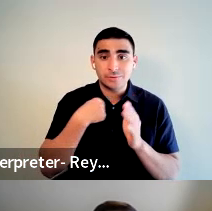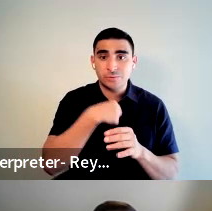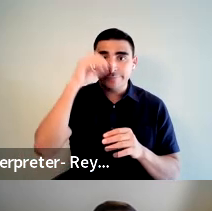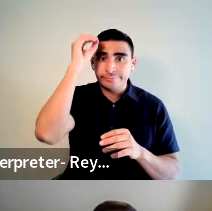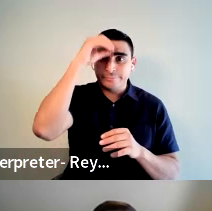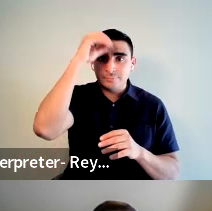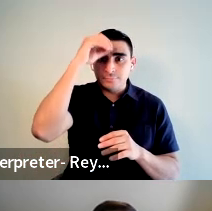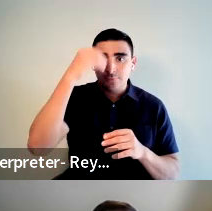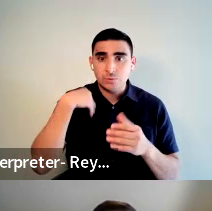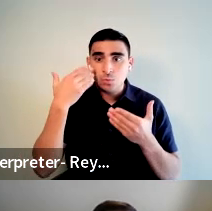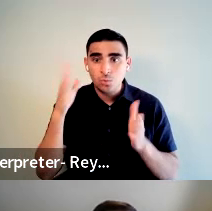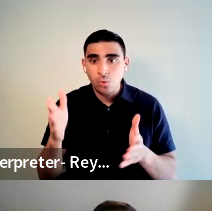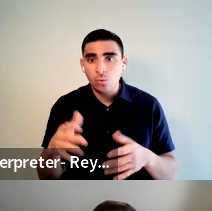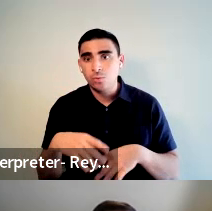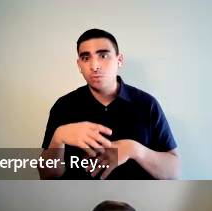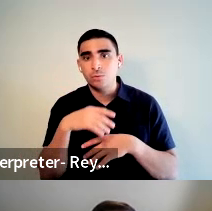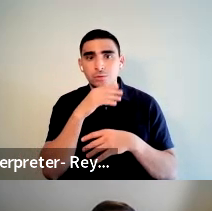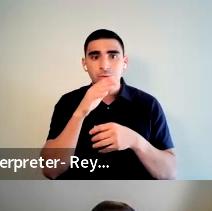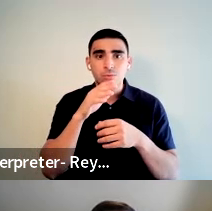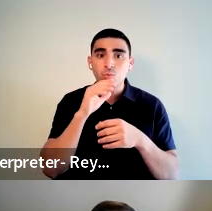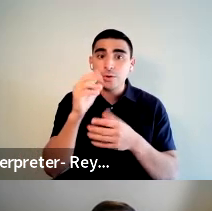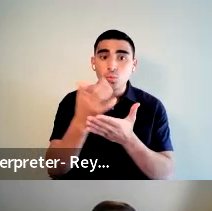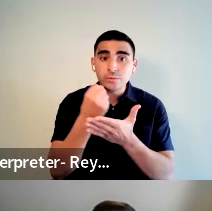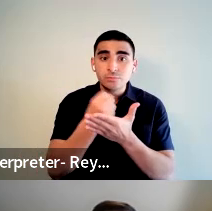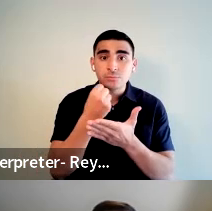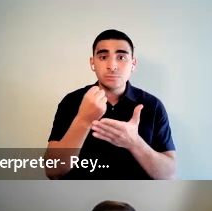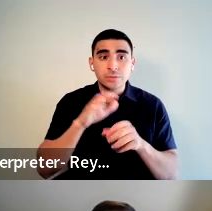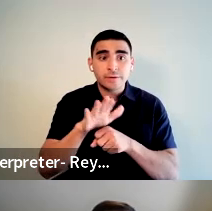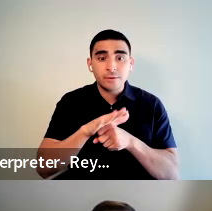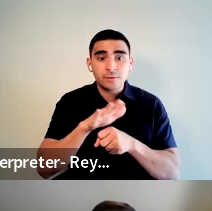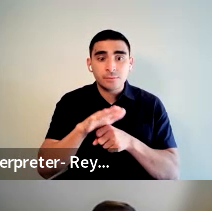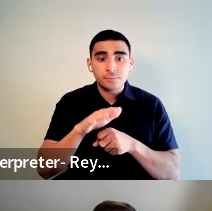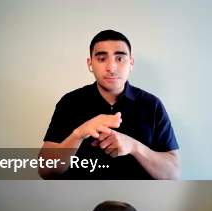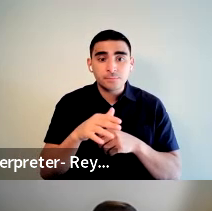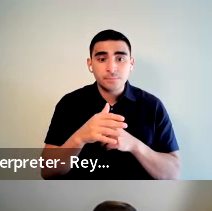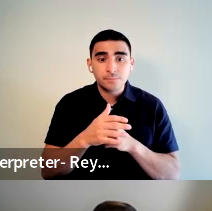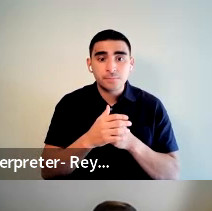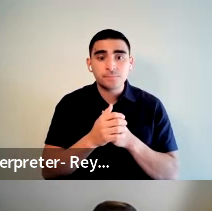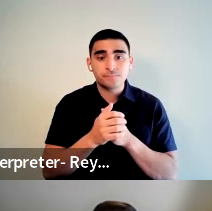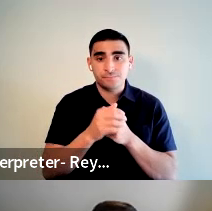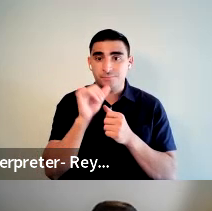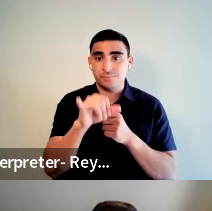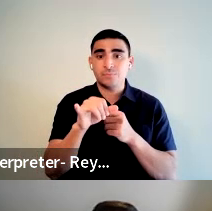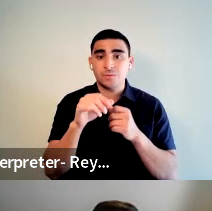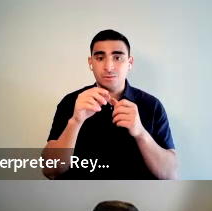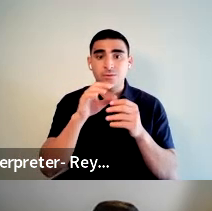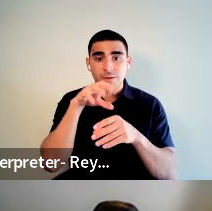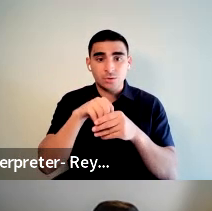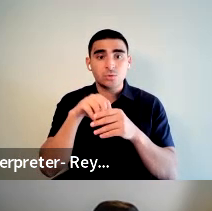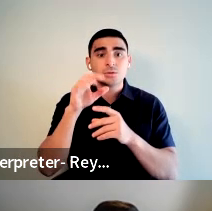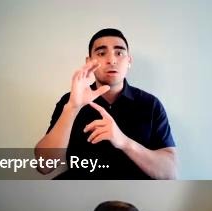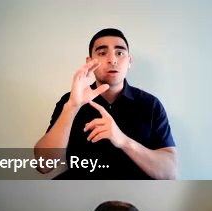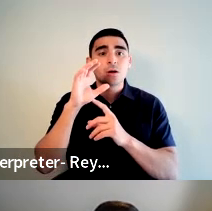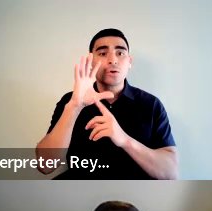underutilized. And that includes the cultural capital that we have in this community.